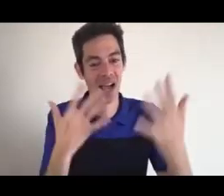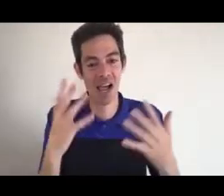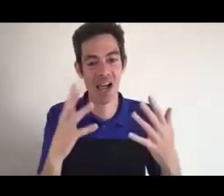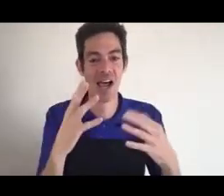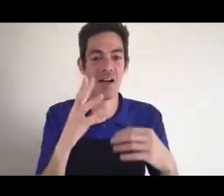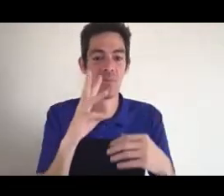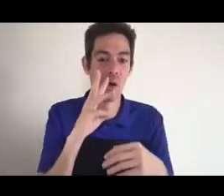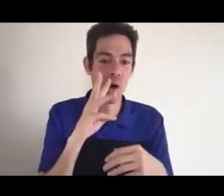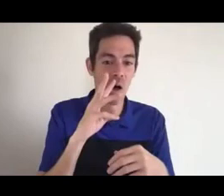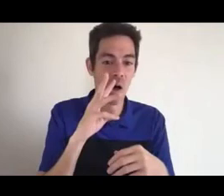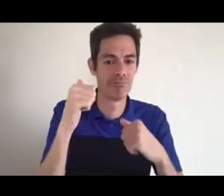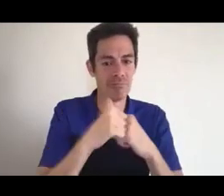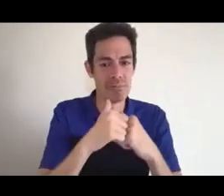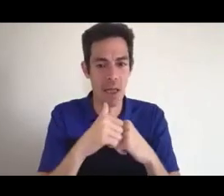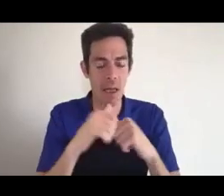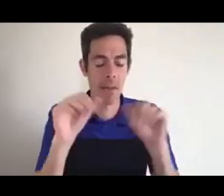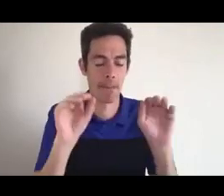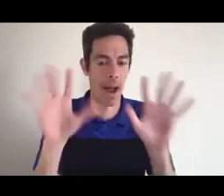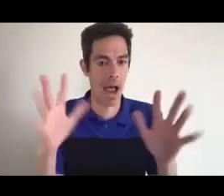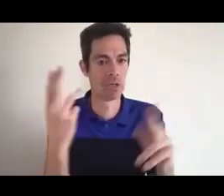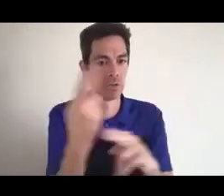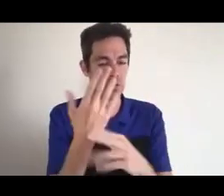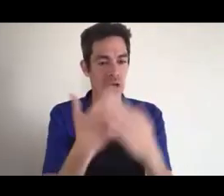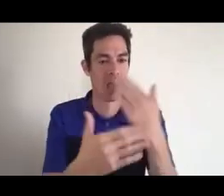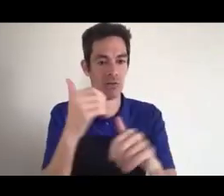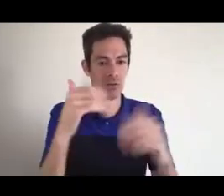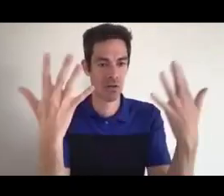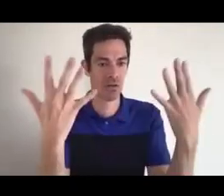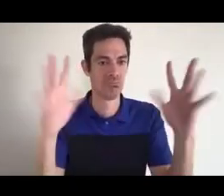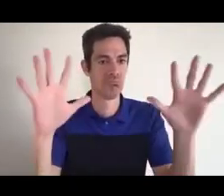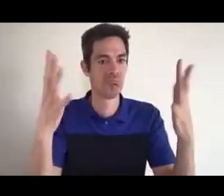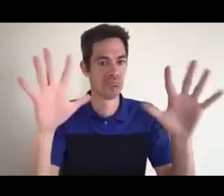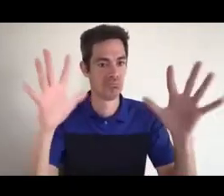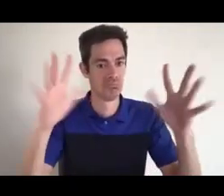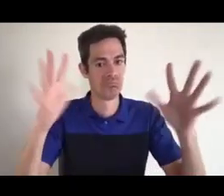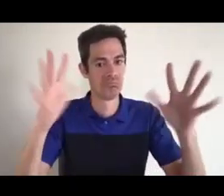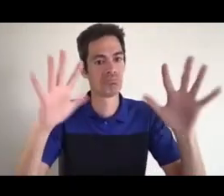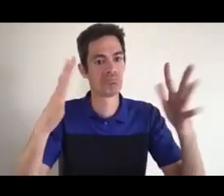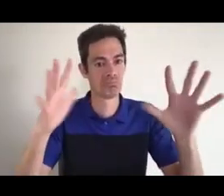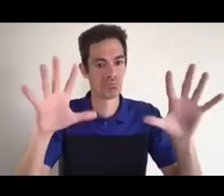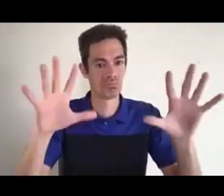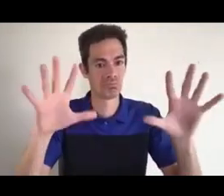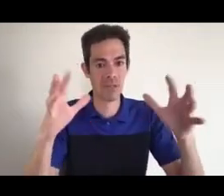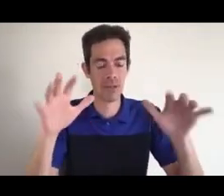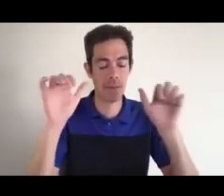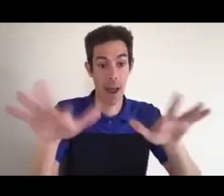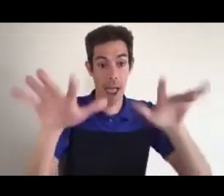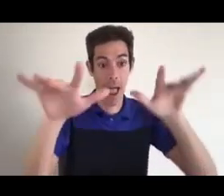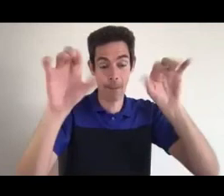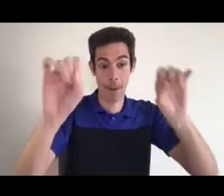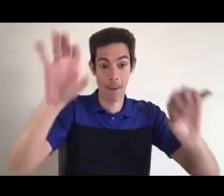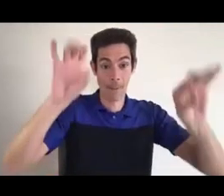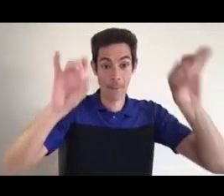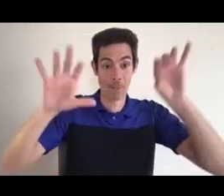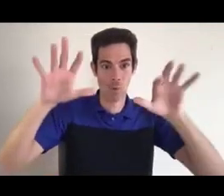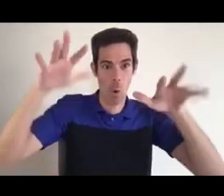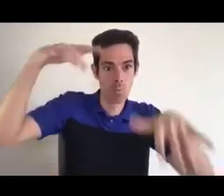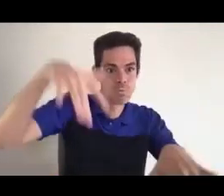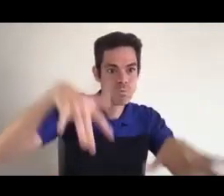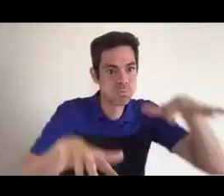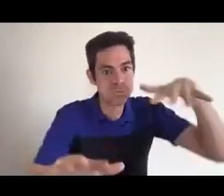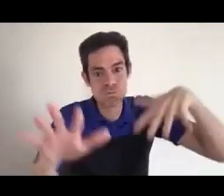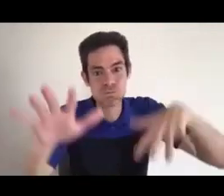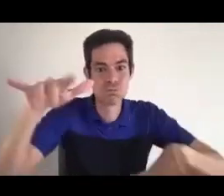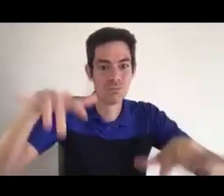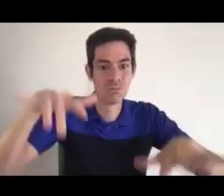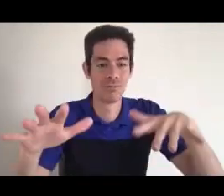a snow combination to rain as elements. But you can use your hand shape, your 5 hand shape, for wind,